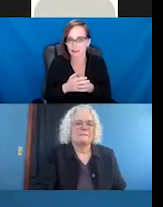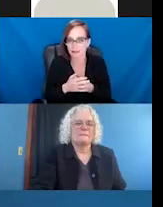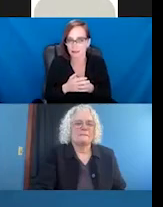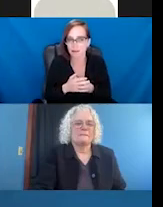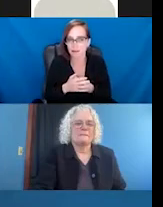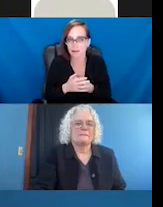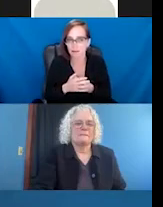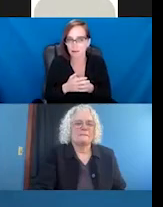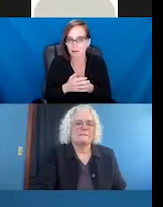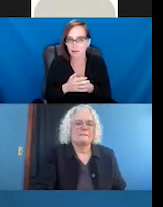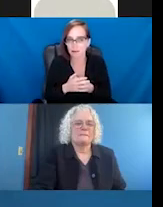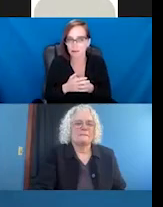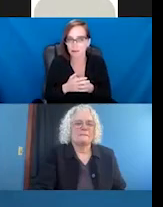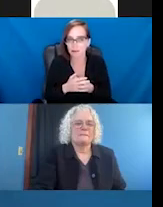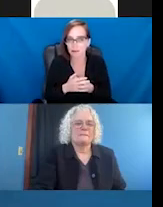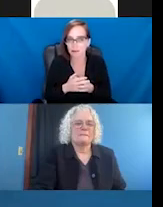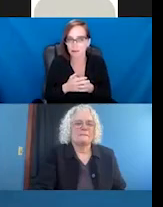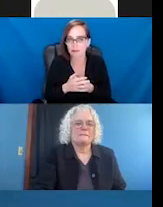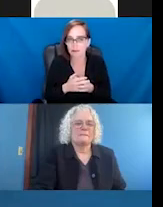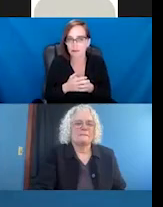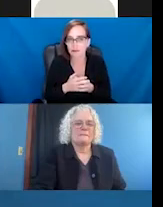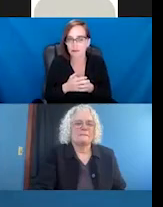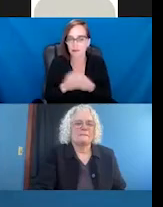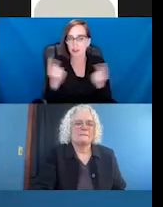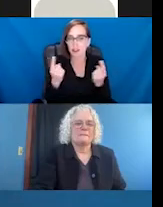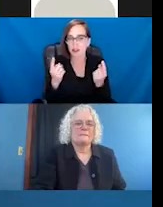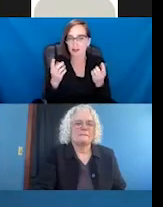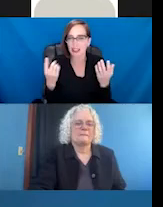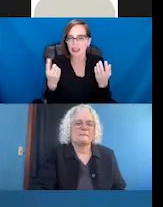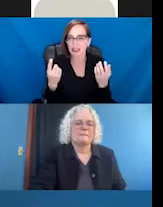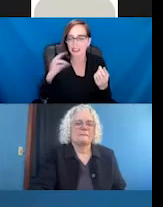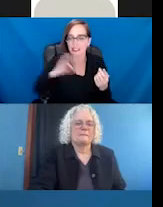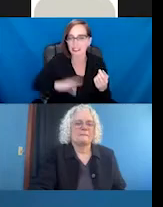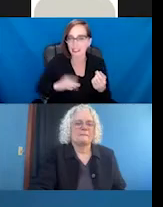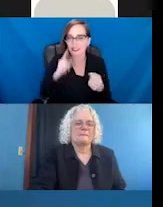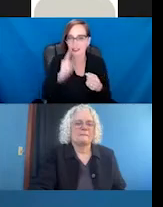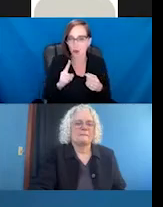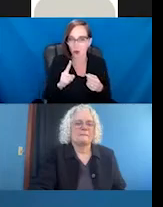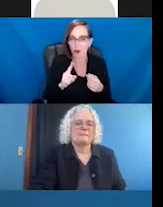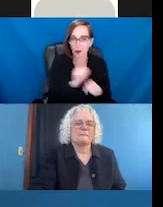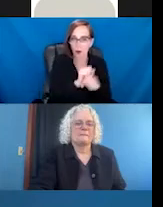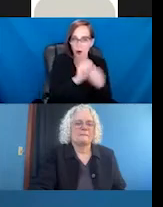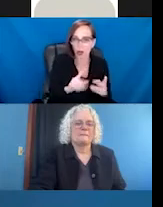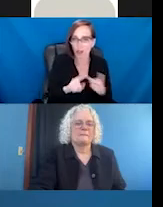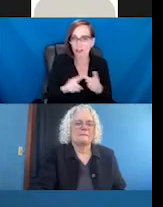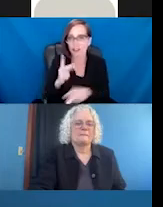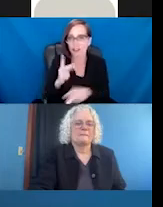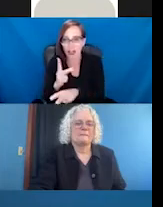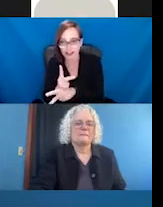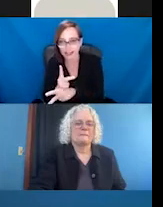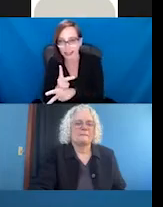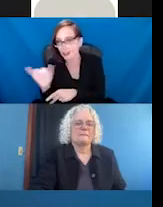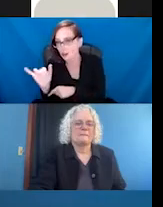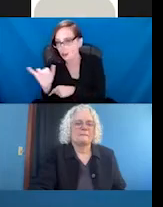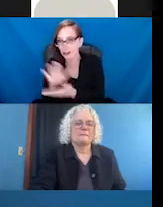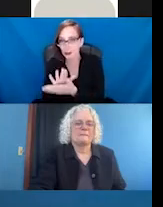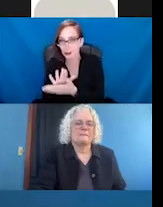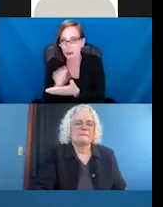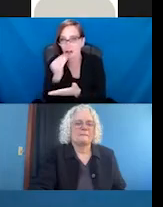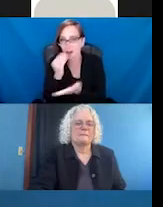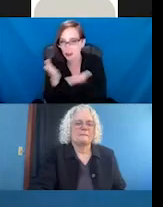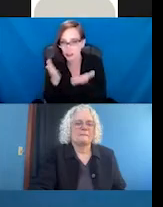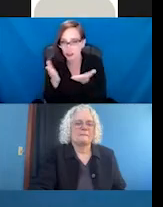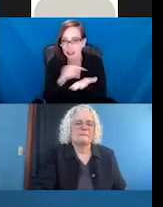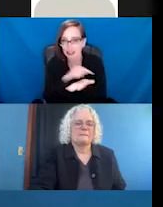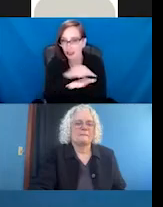Just sort of a broad-based set of incentives to frontline workers, both in healthcare, but also childcare, schools, food service workers,